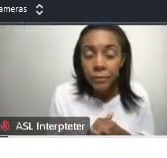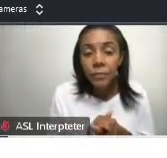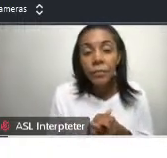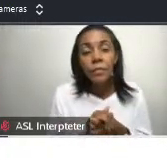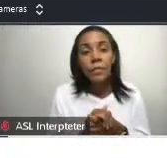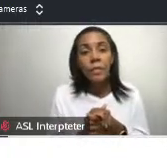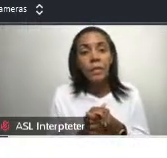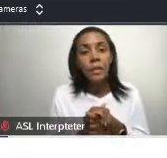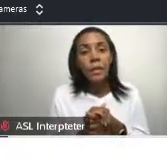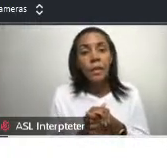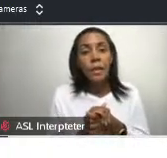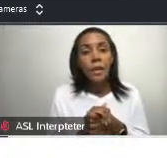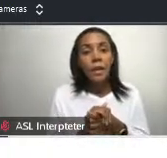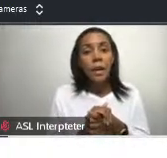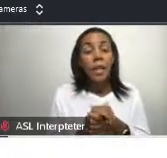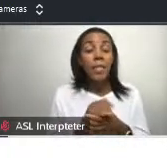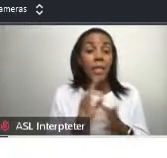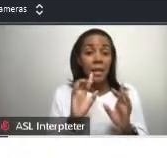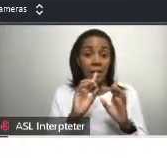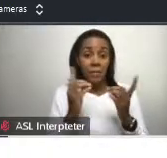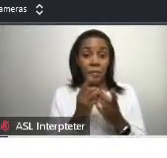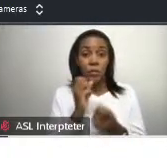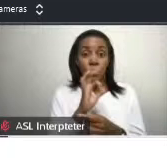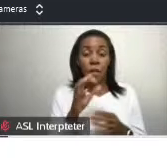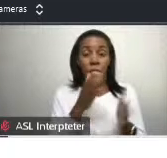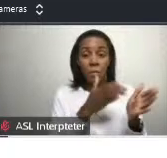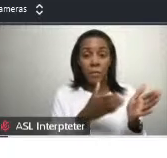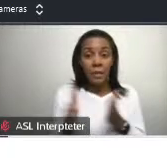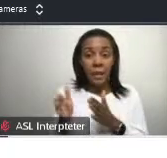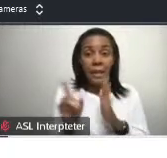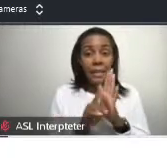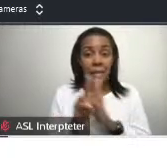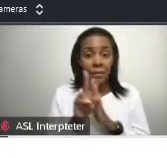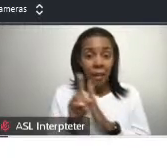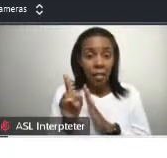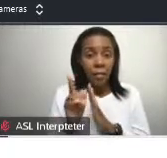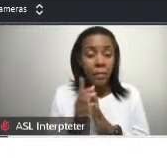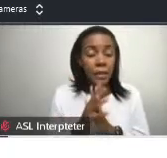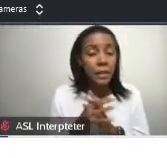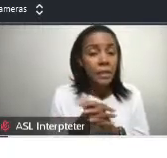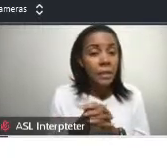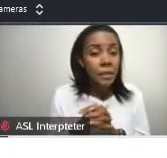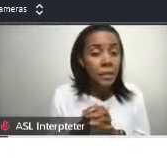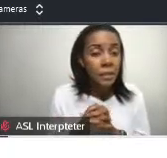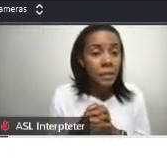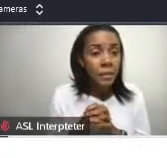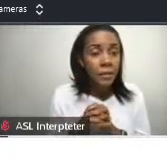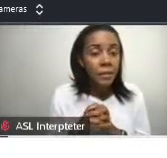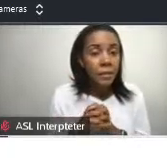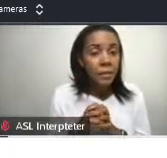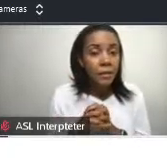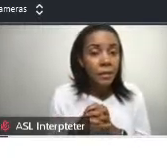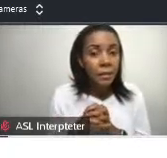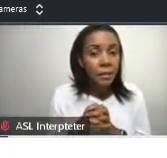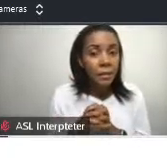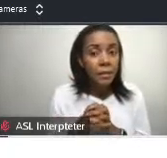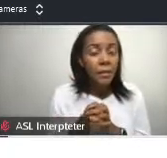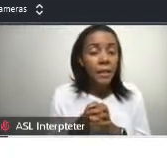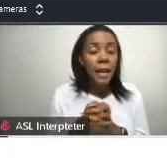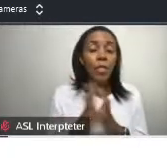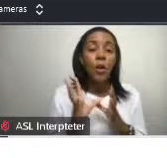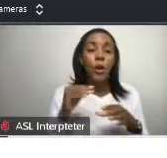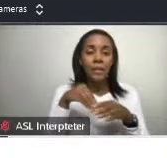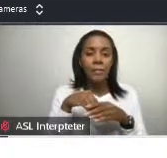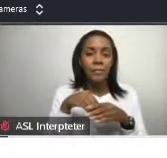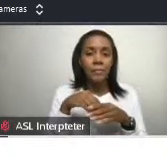And the Office of Planning and the Board Division of Planning and Development is recommending approval of this application with conditions. Conditions are in your